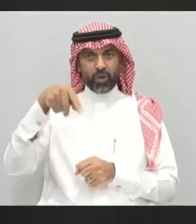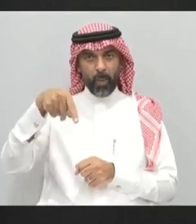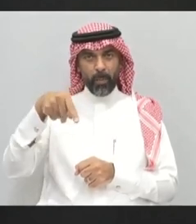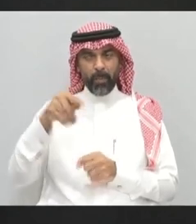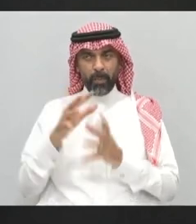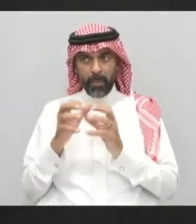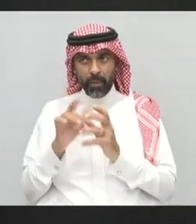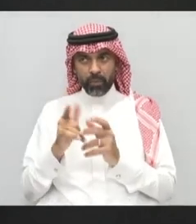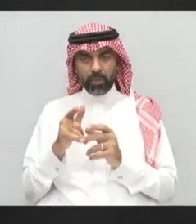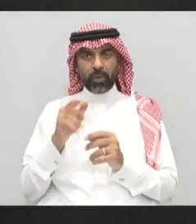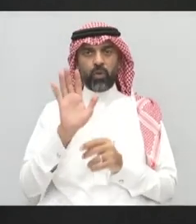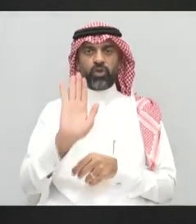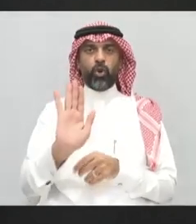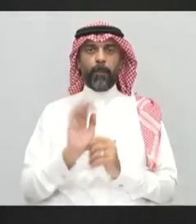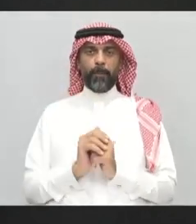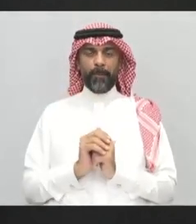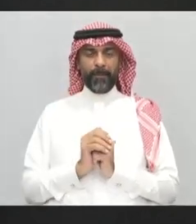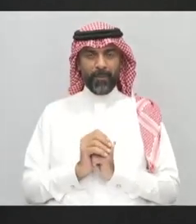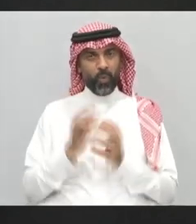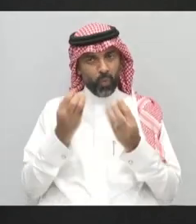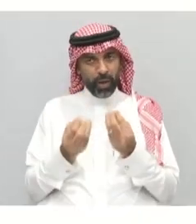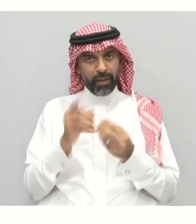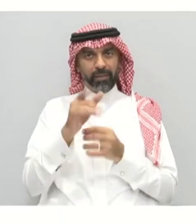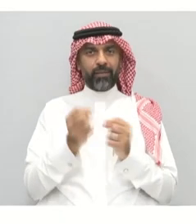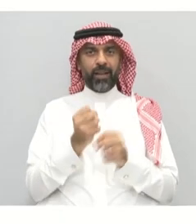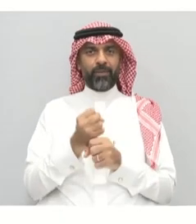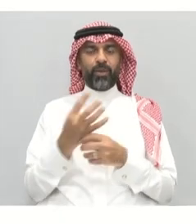Go, you can do like this, okay?